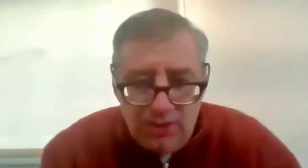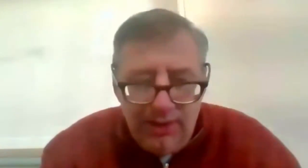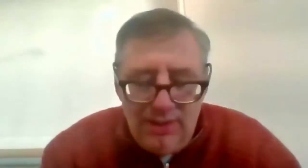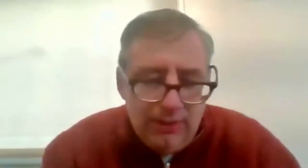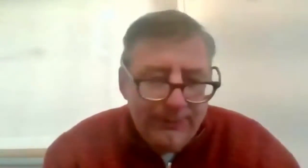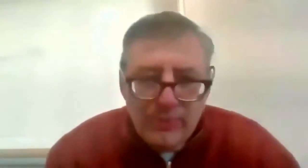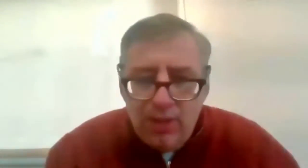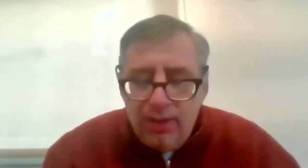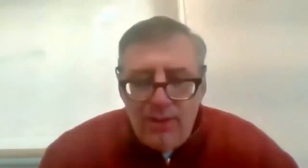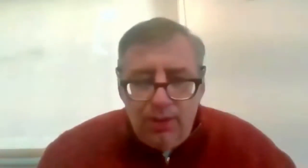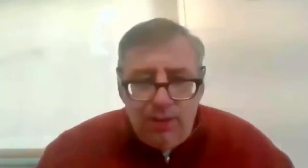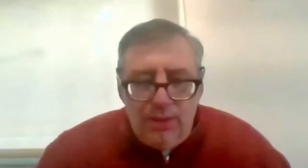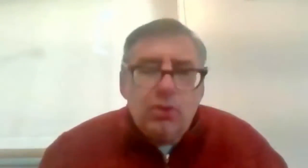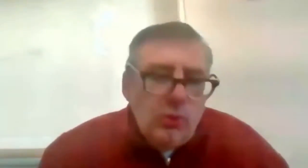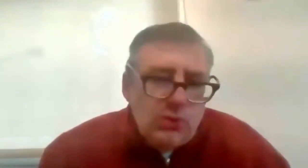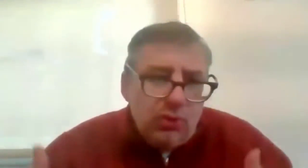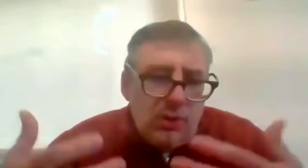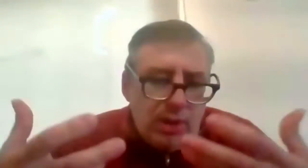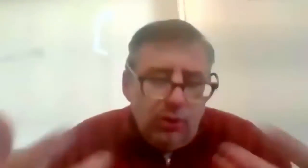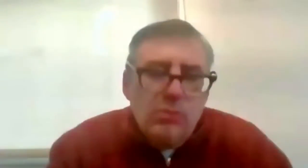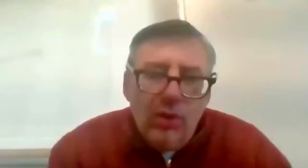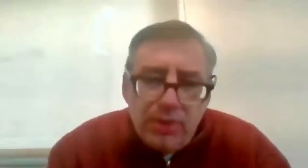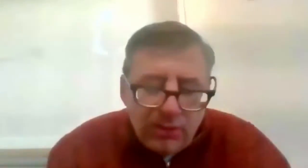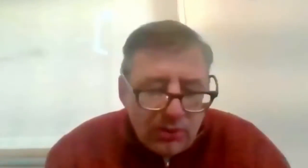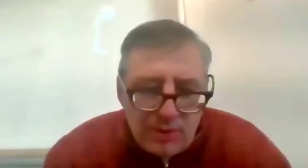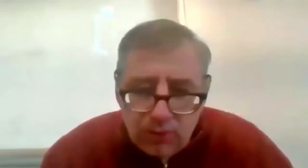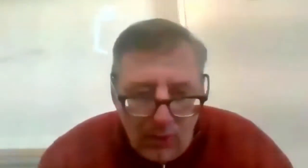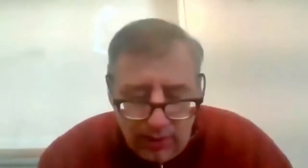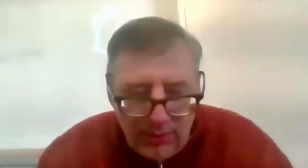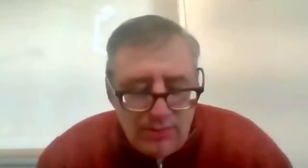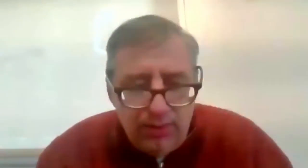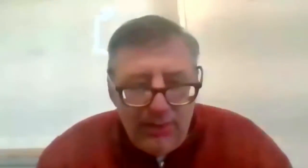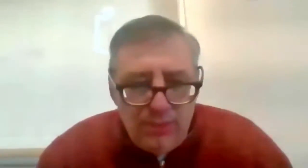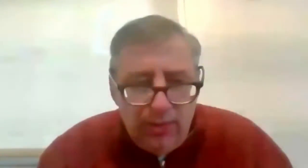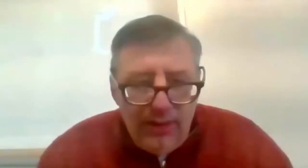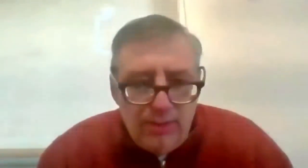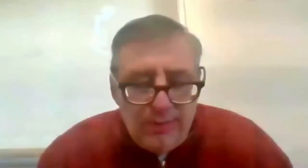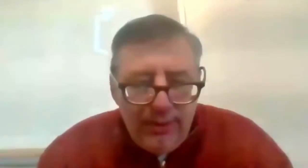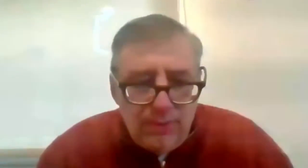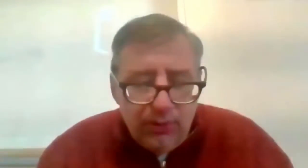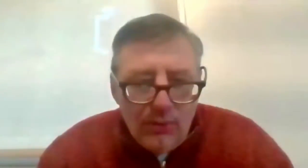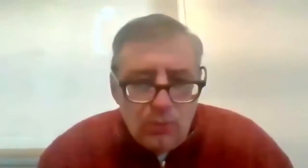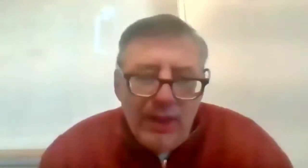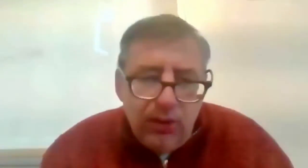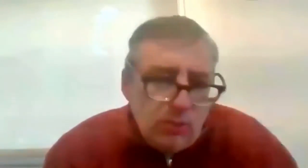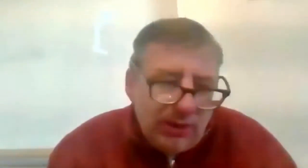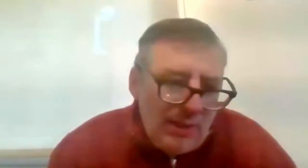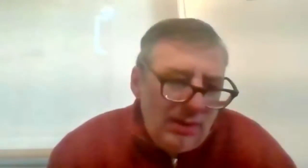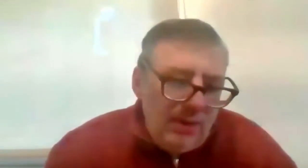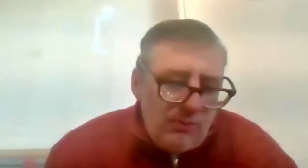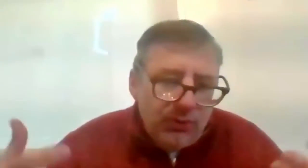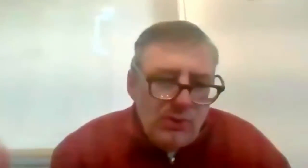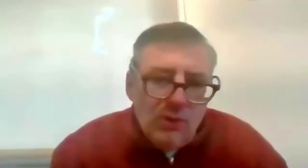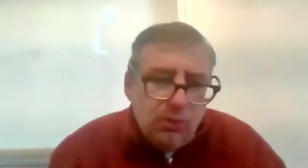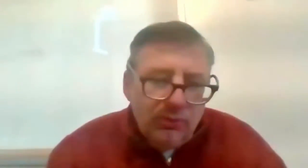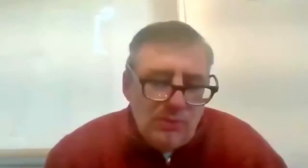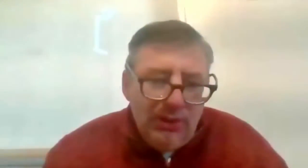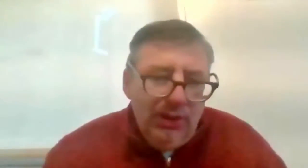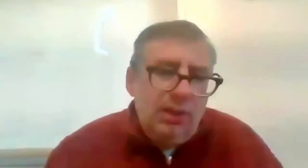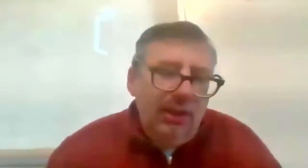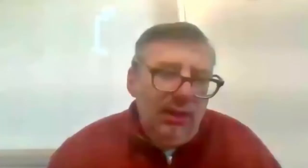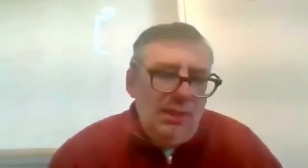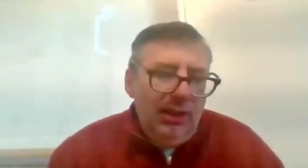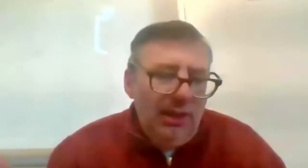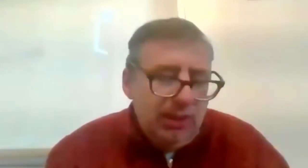published in the US because of the level of dissemination that they had. There's even a moment